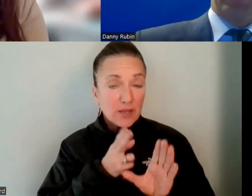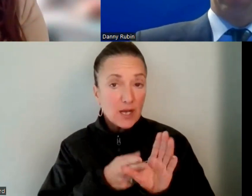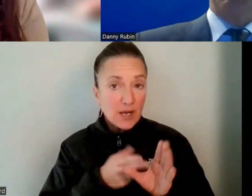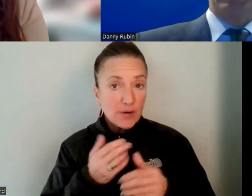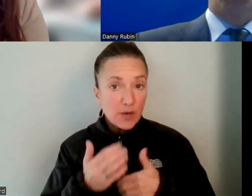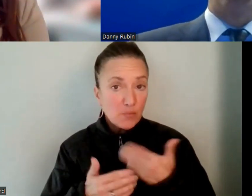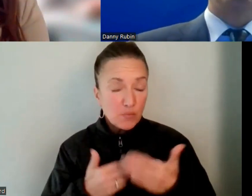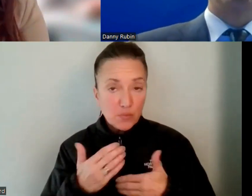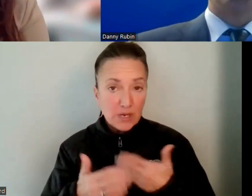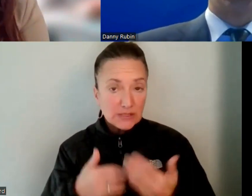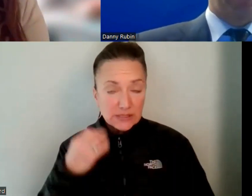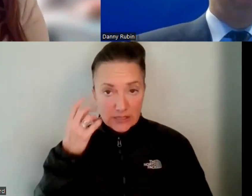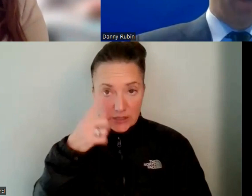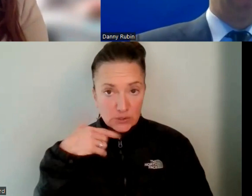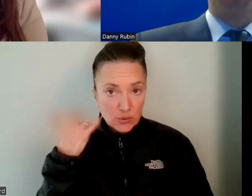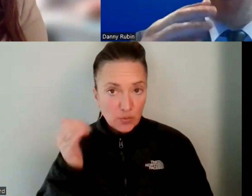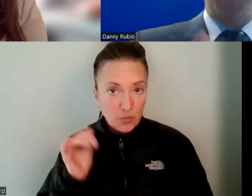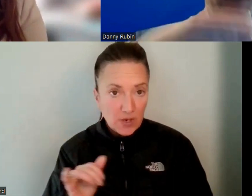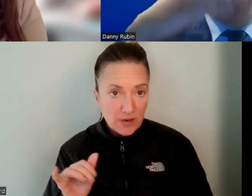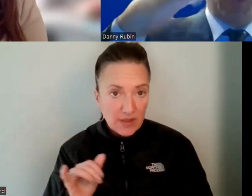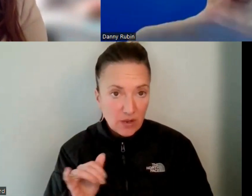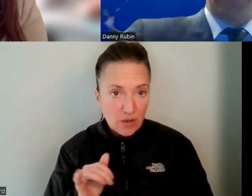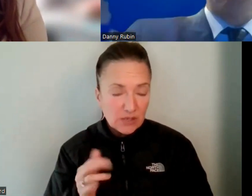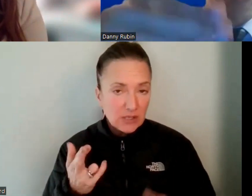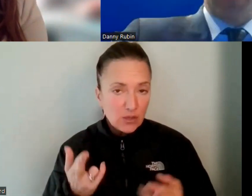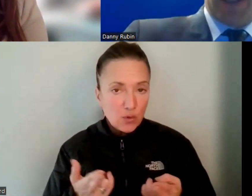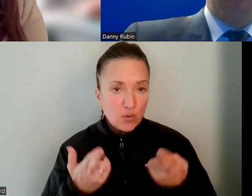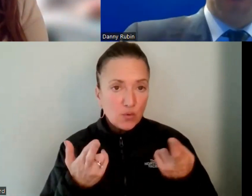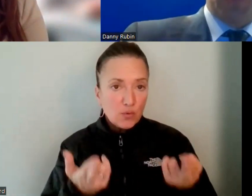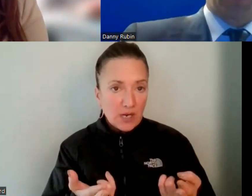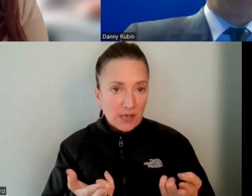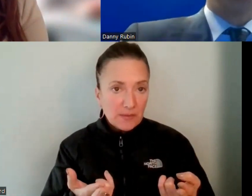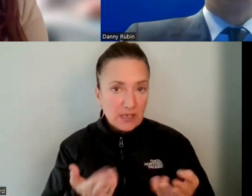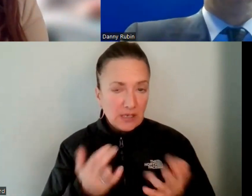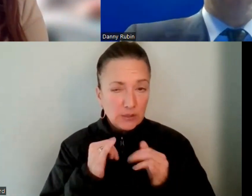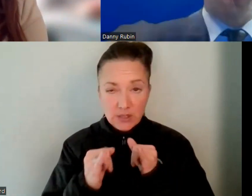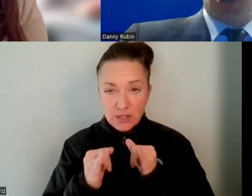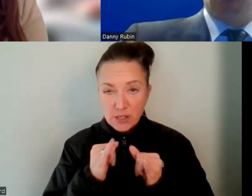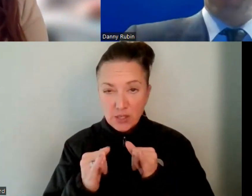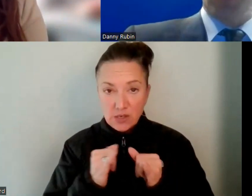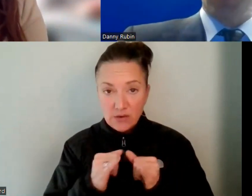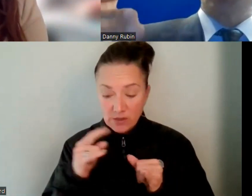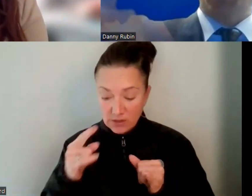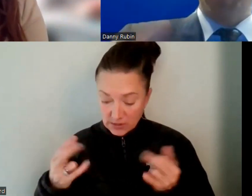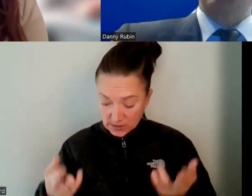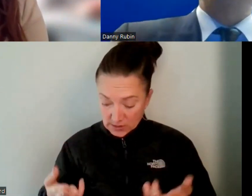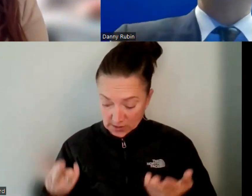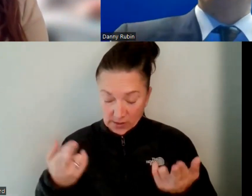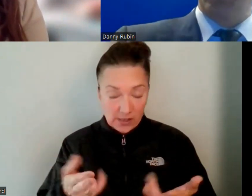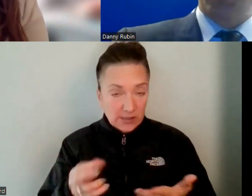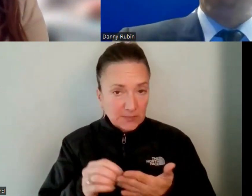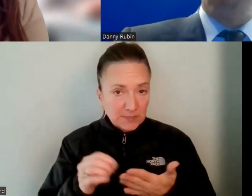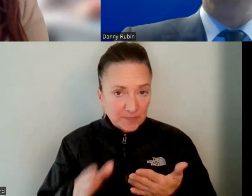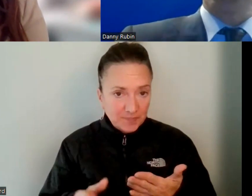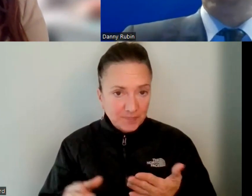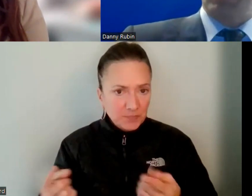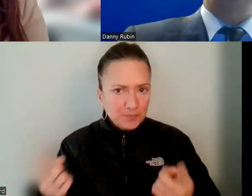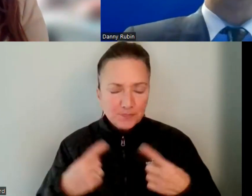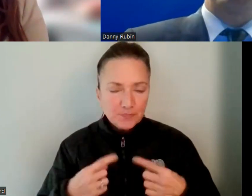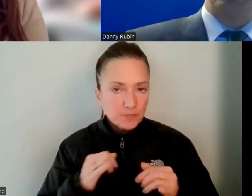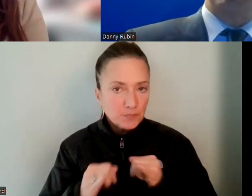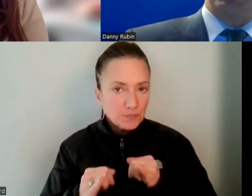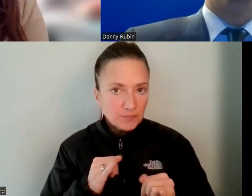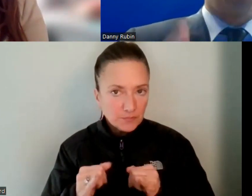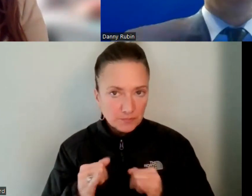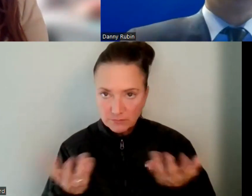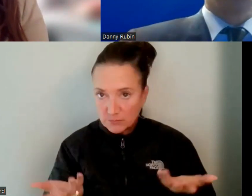you? And what would you recommend if when you came in there to interview, like what would you recommend to students when they come in to interview for the job,